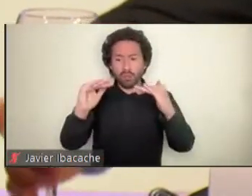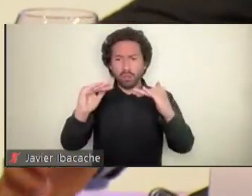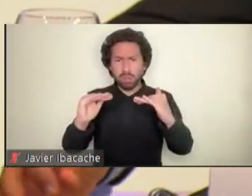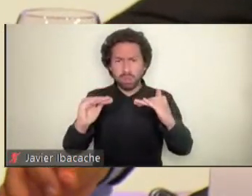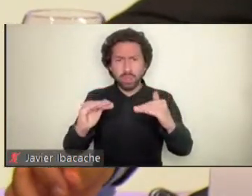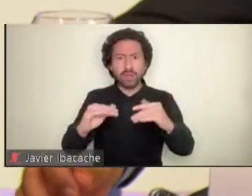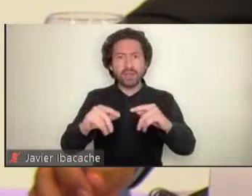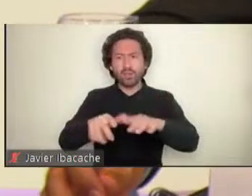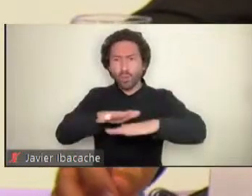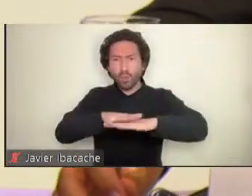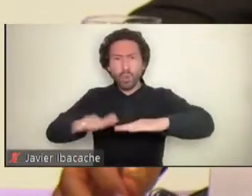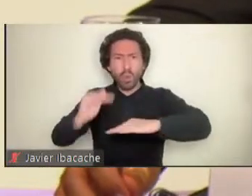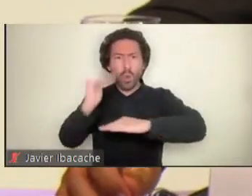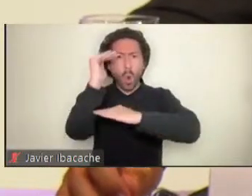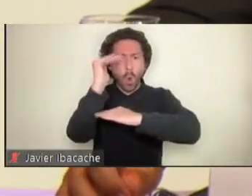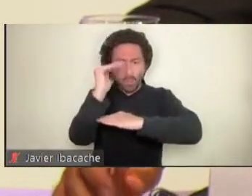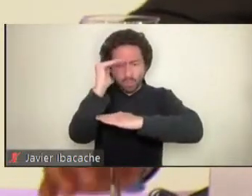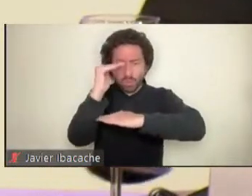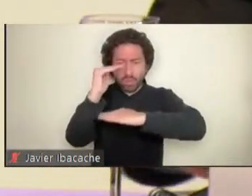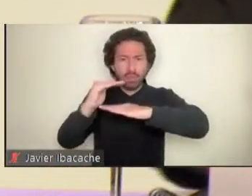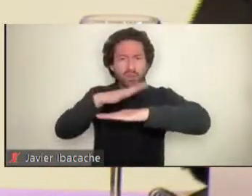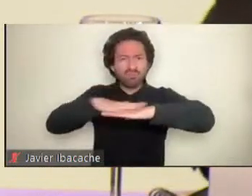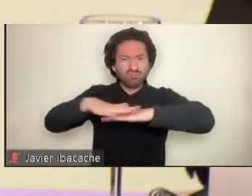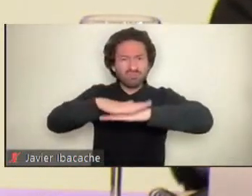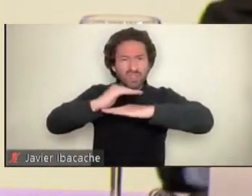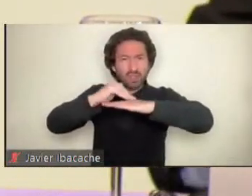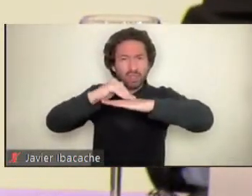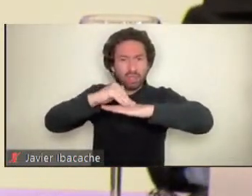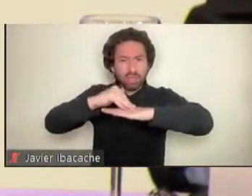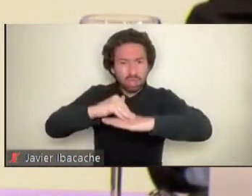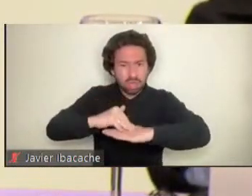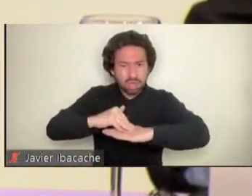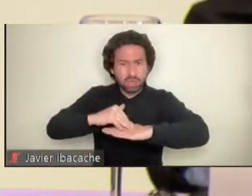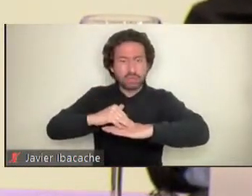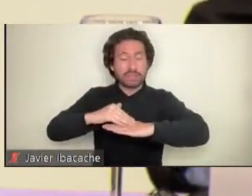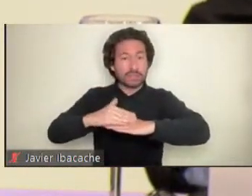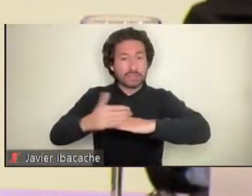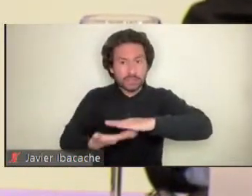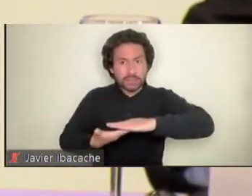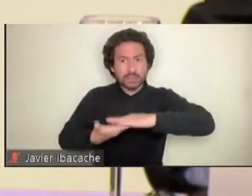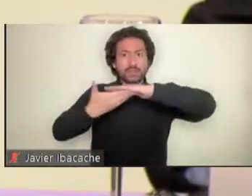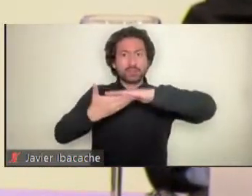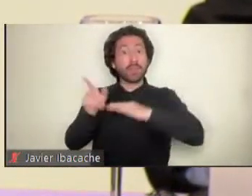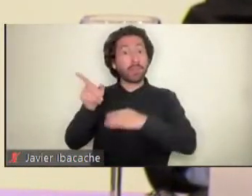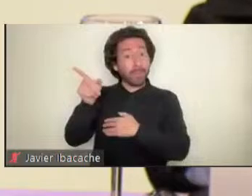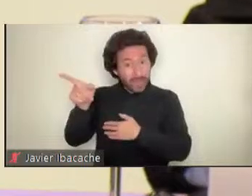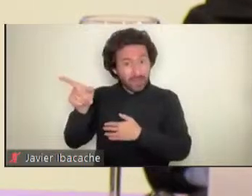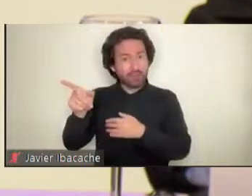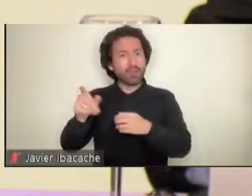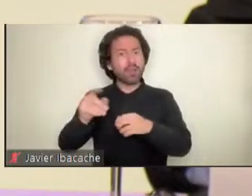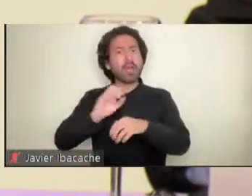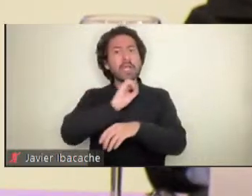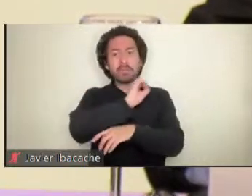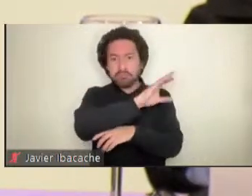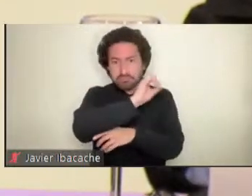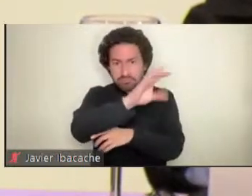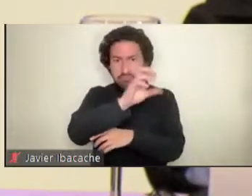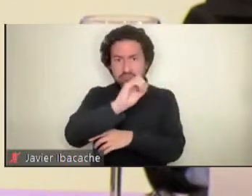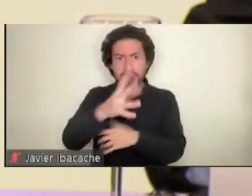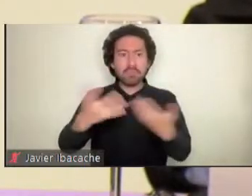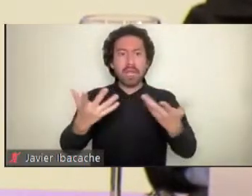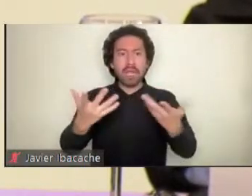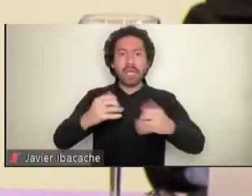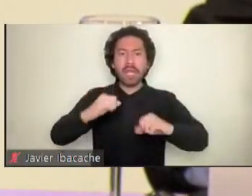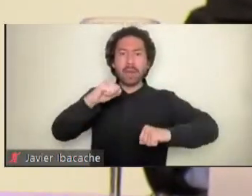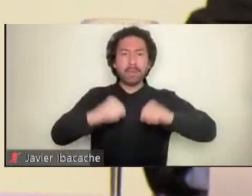avoid the flooding and to prolong their life. And of course, the Netherlands